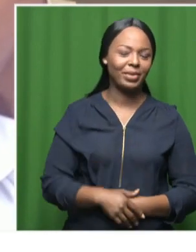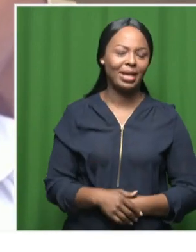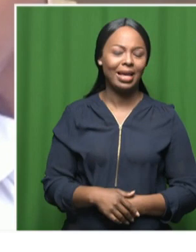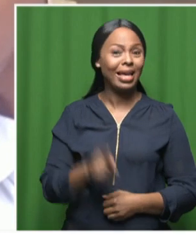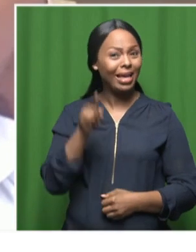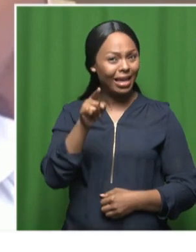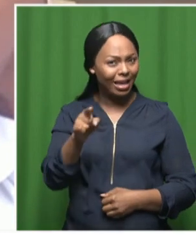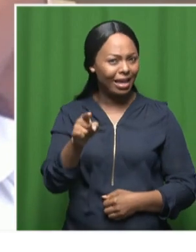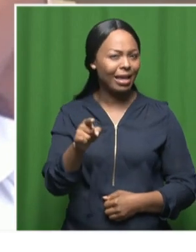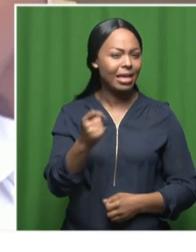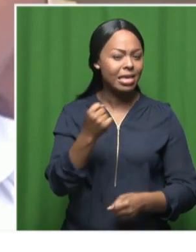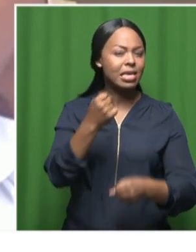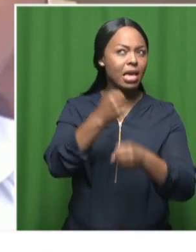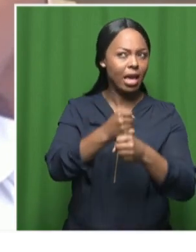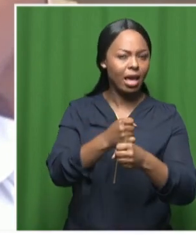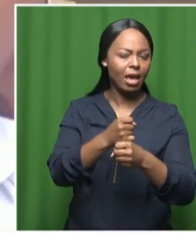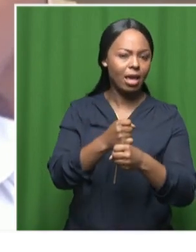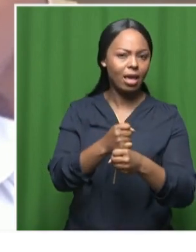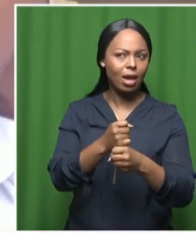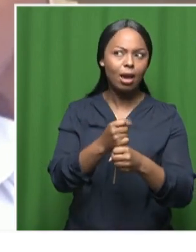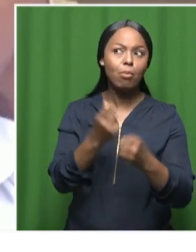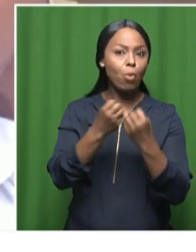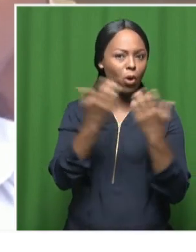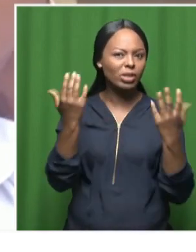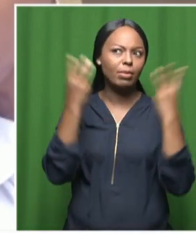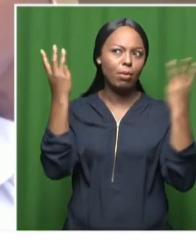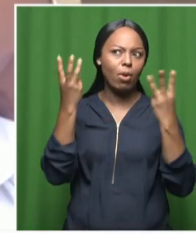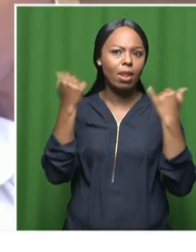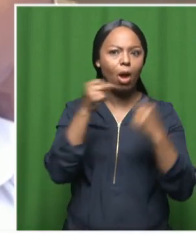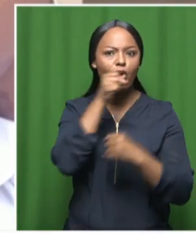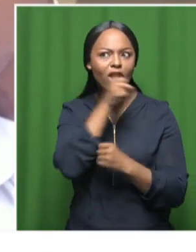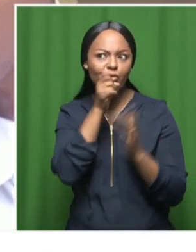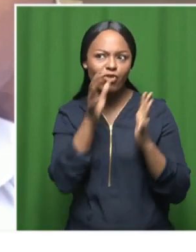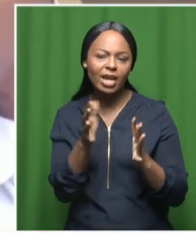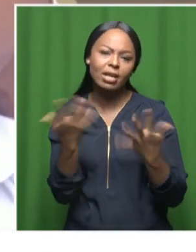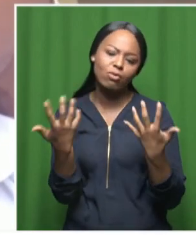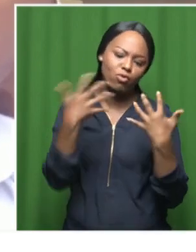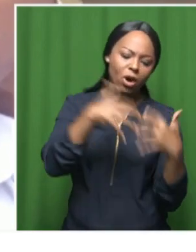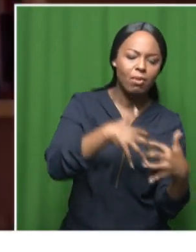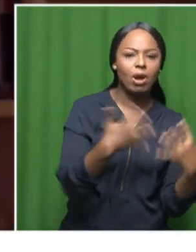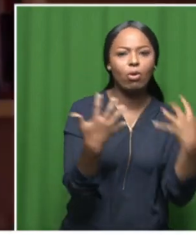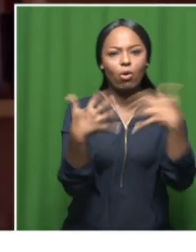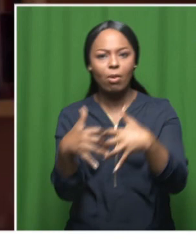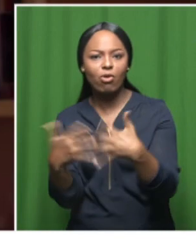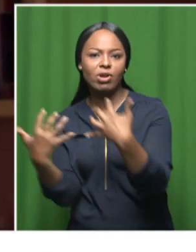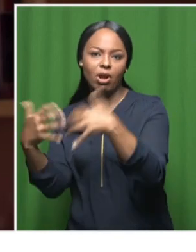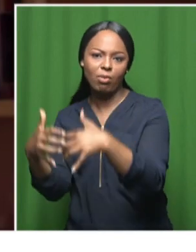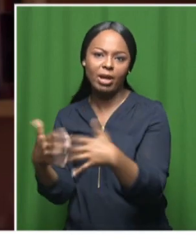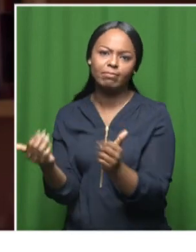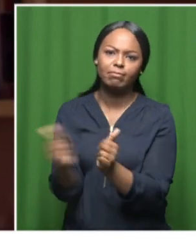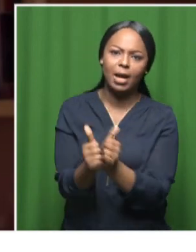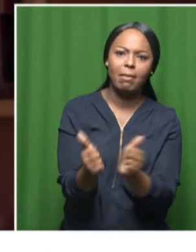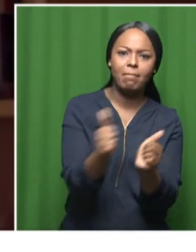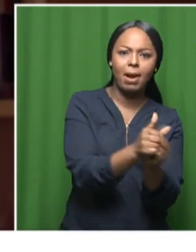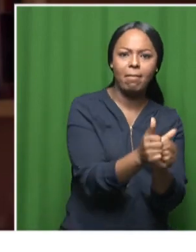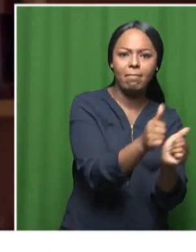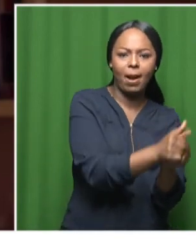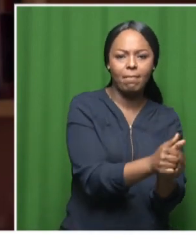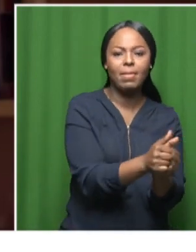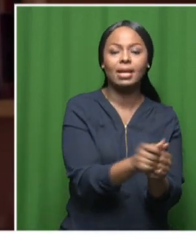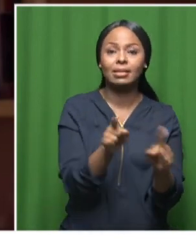created even more collaborations between the musicians, and also that lockdown